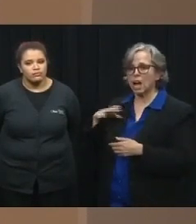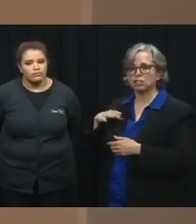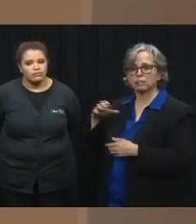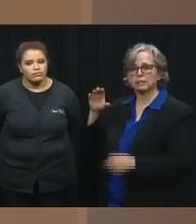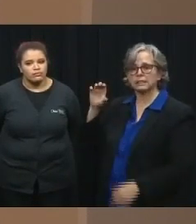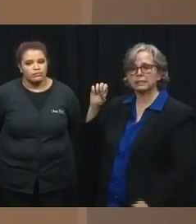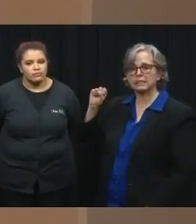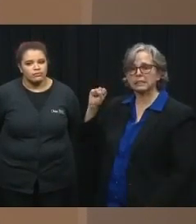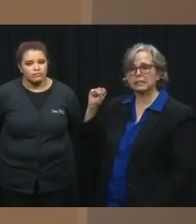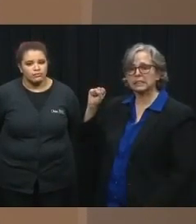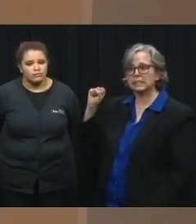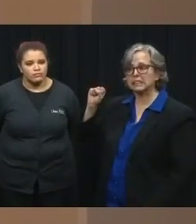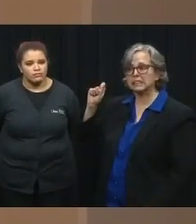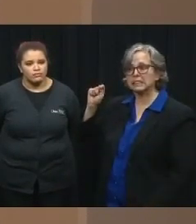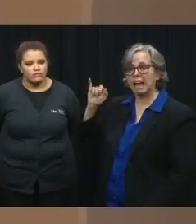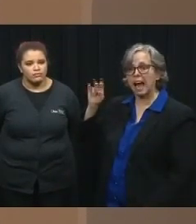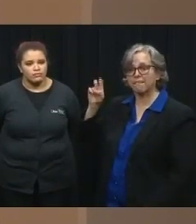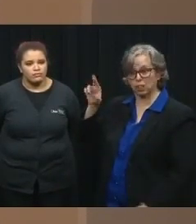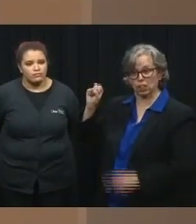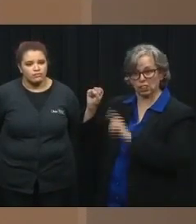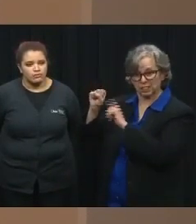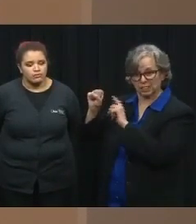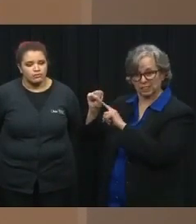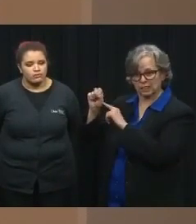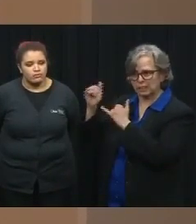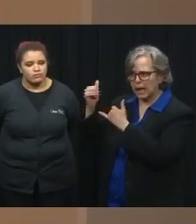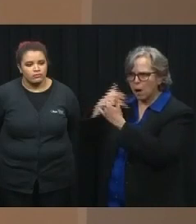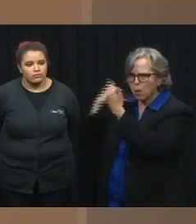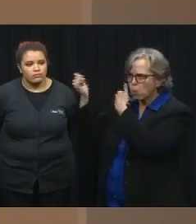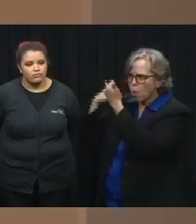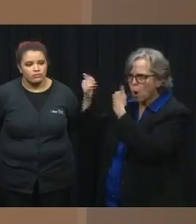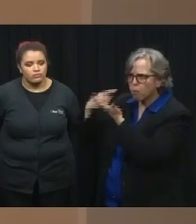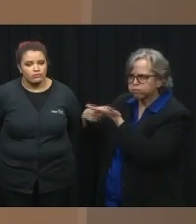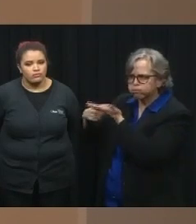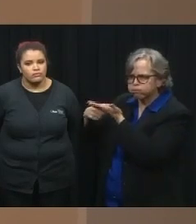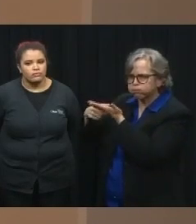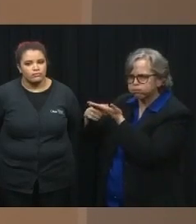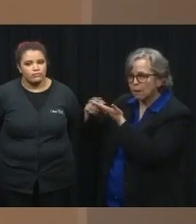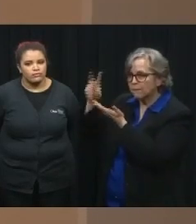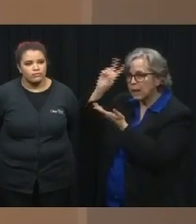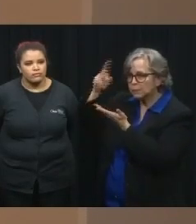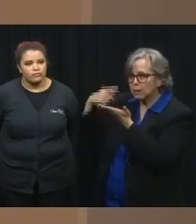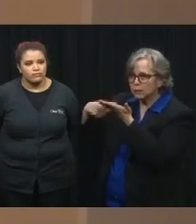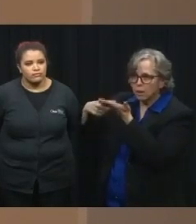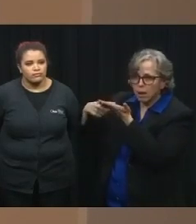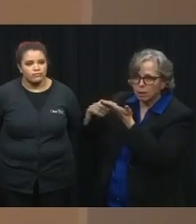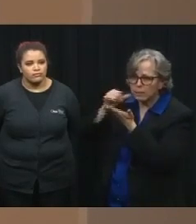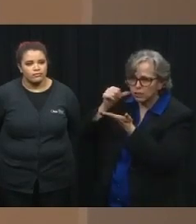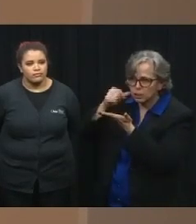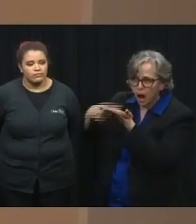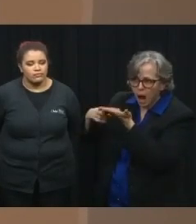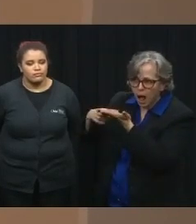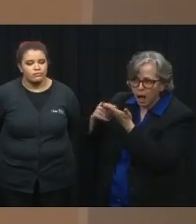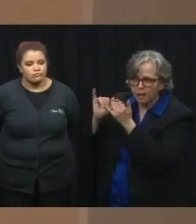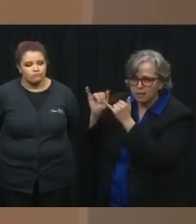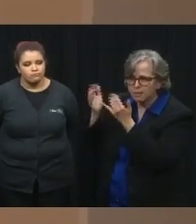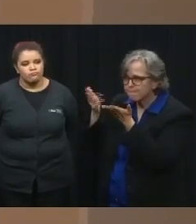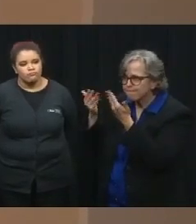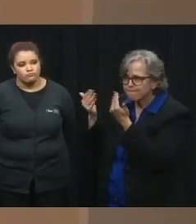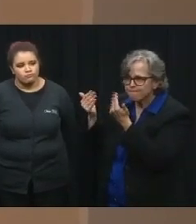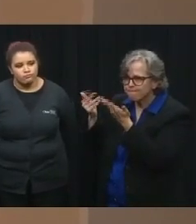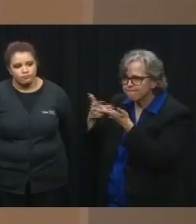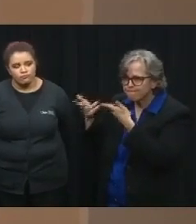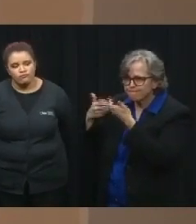our Vice President Pence yesterday and our entire congressional delegation about the federal government